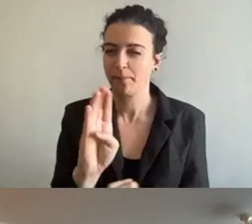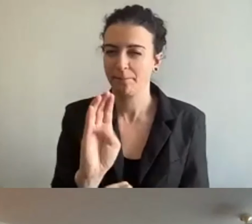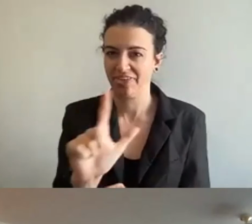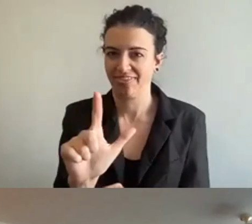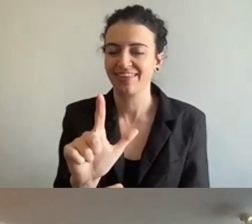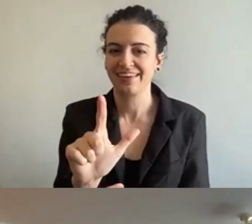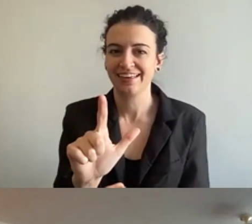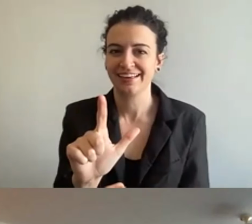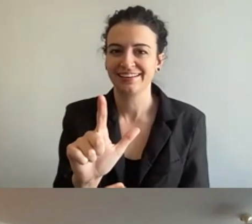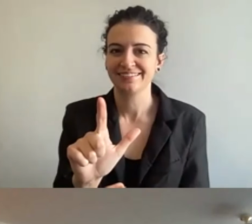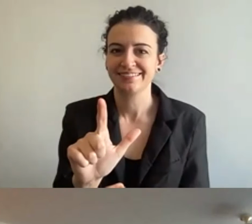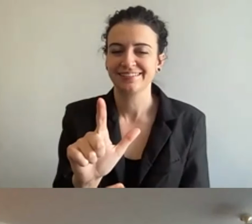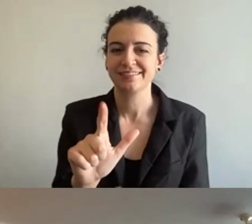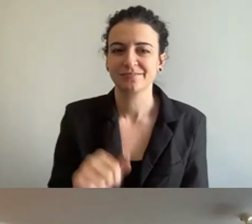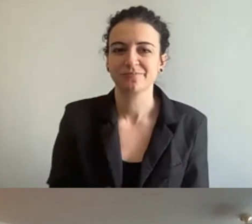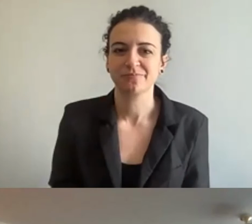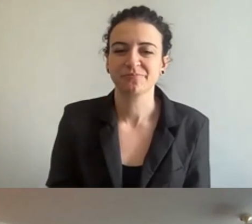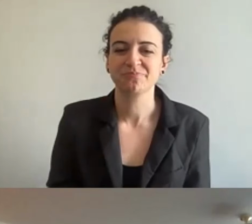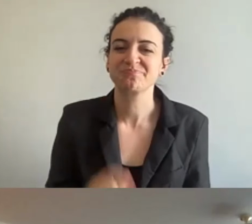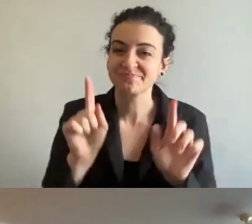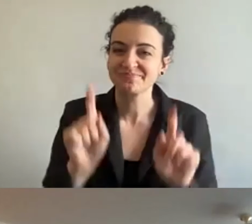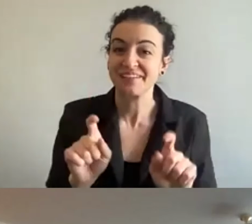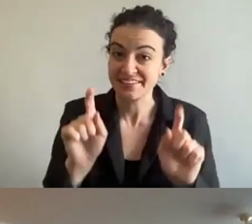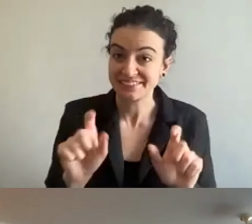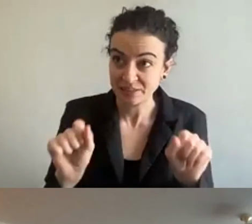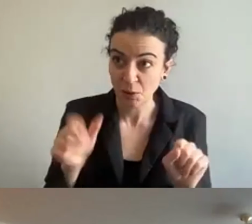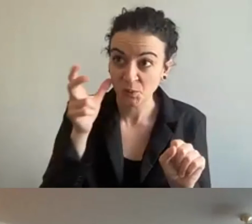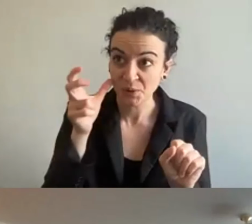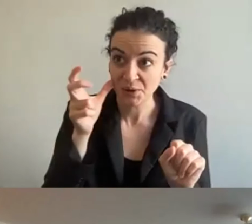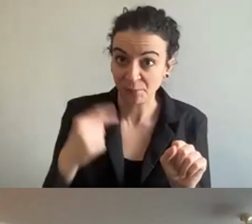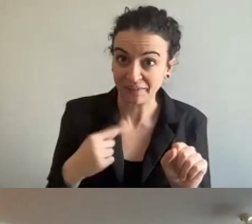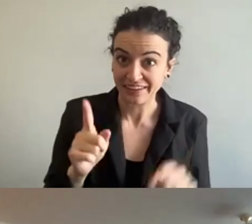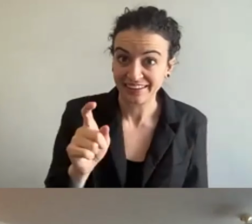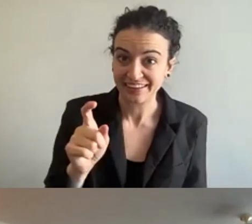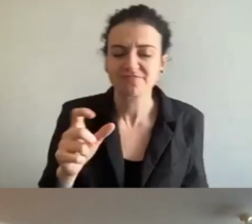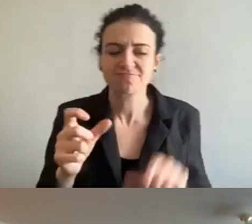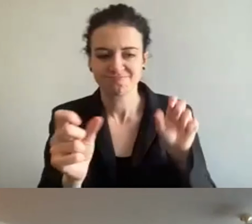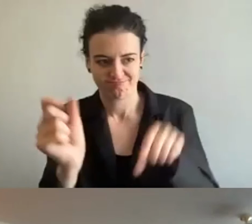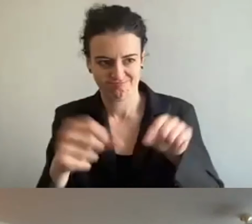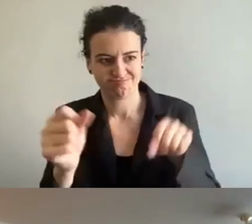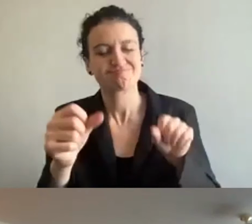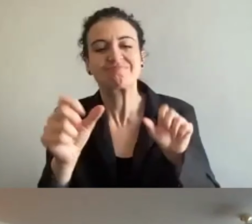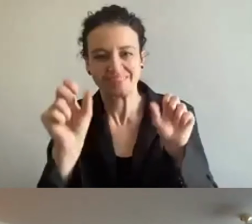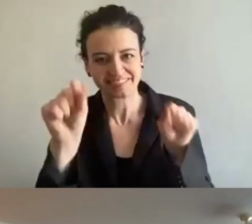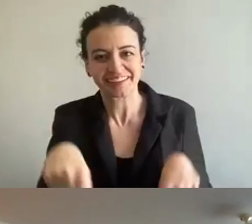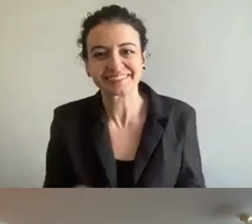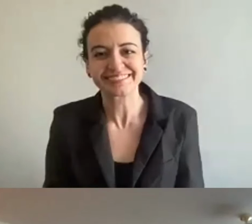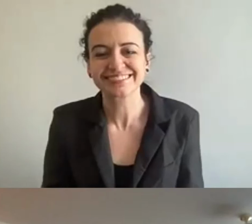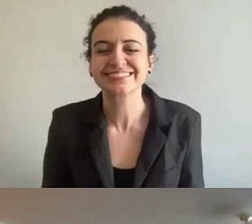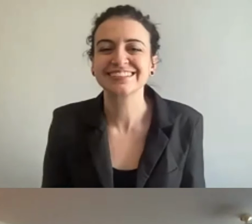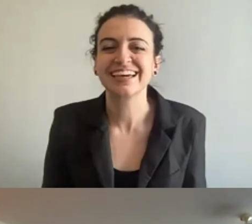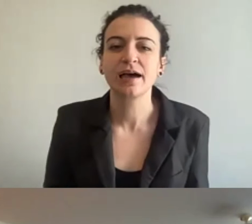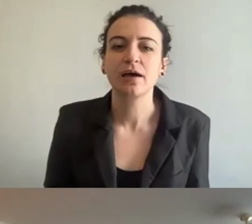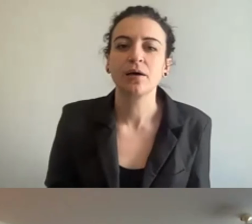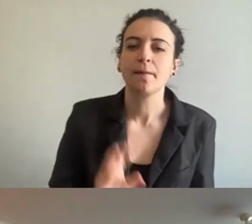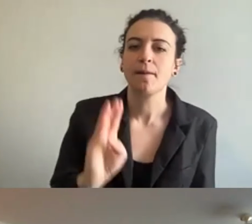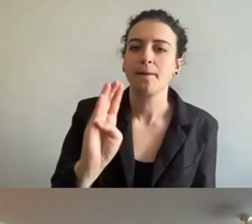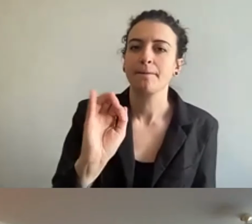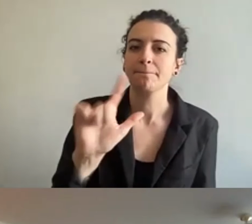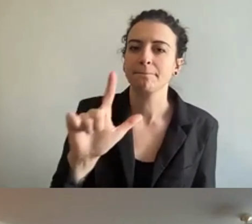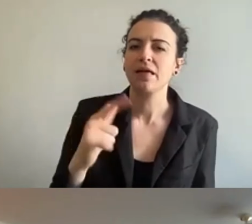There's Bill. Testing. Can you hear me? Yes, Yeah. we can hear you. Okay. I actually had a